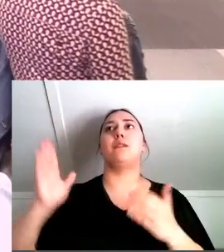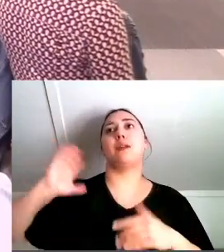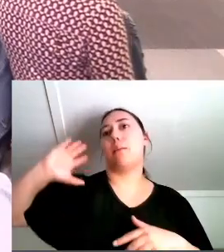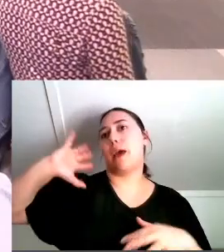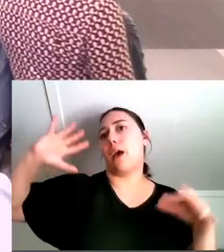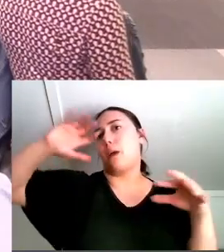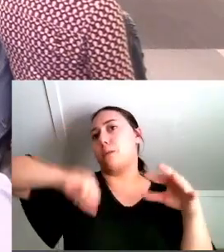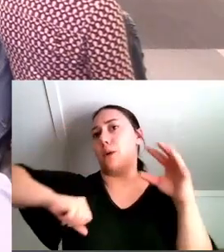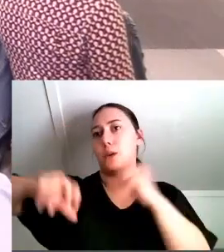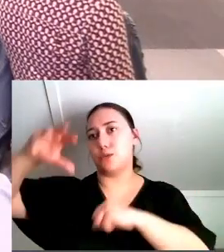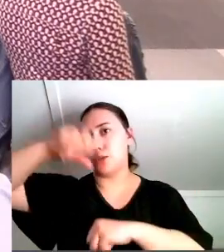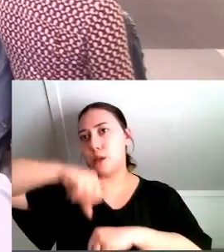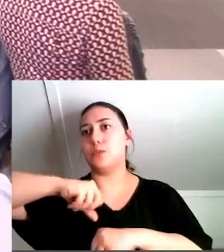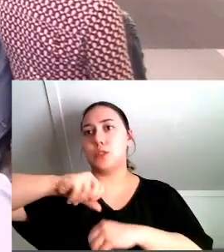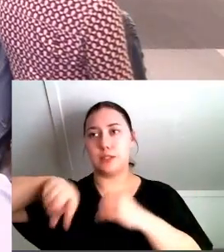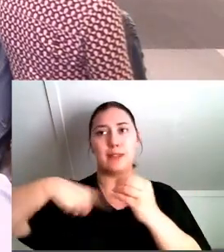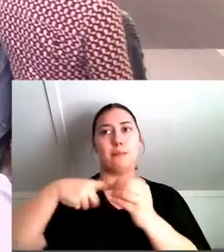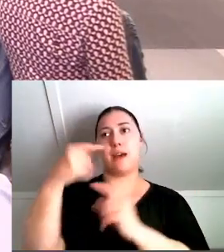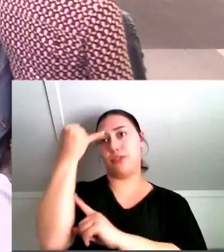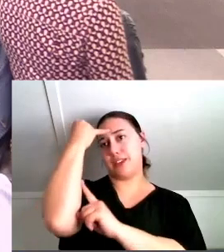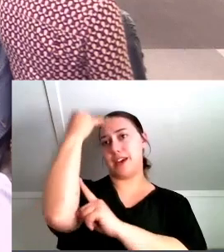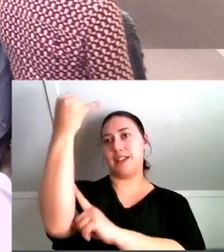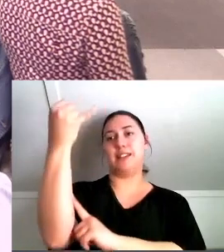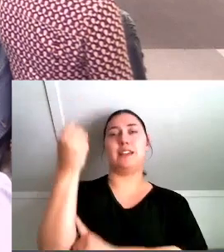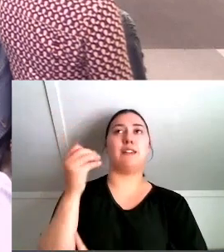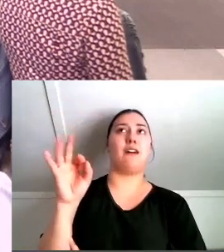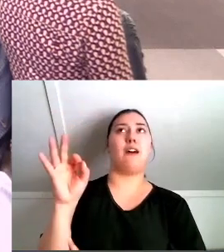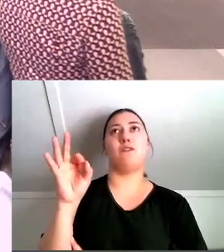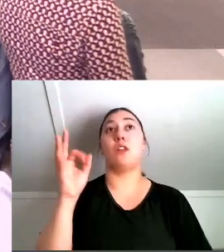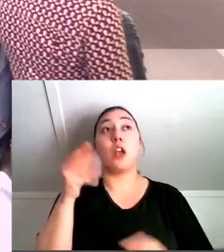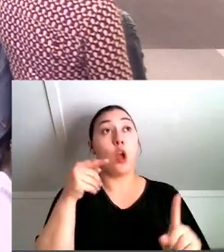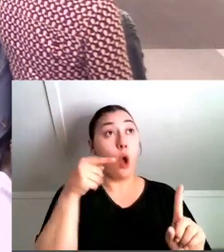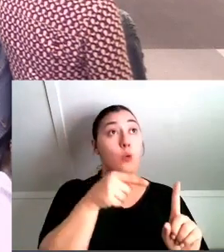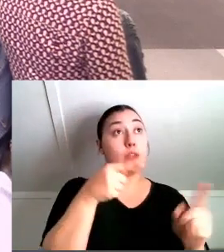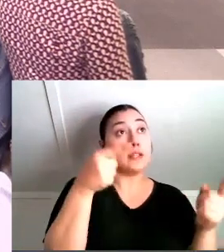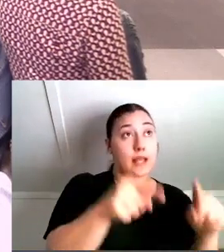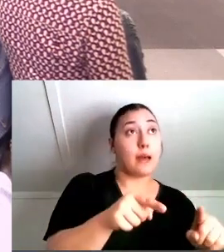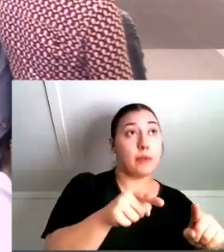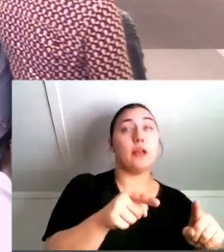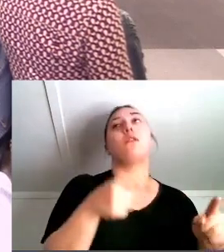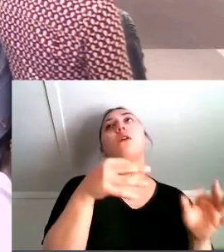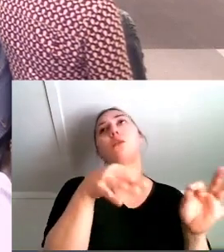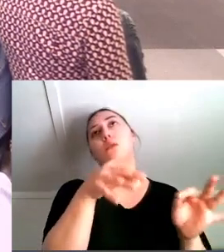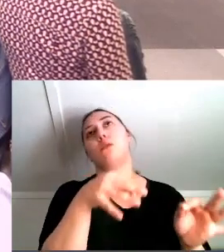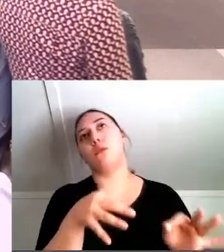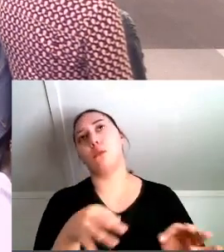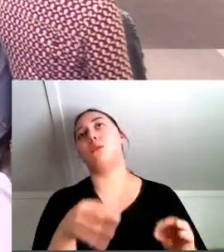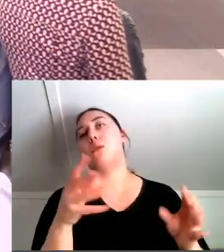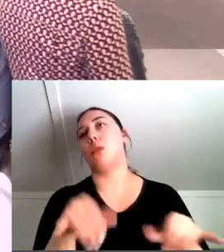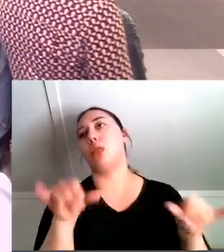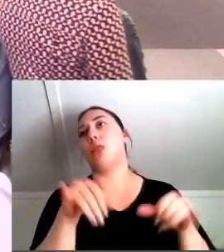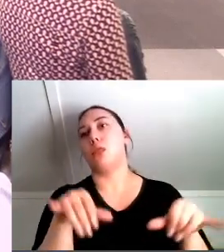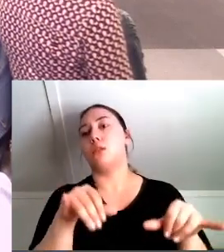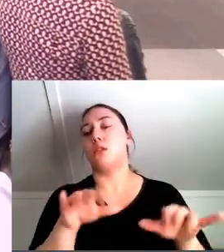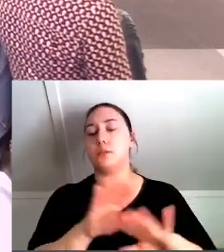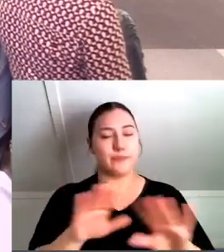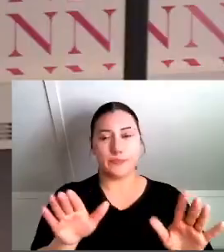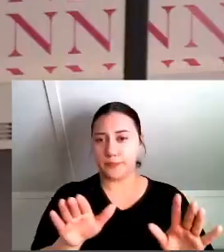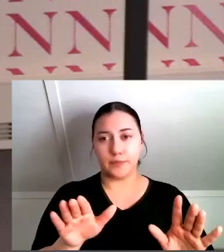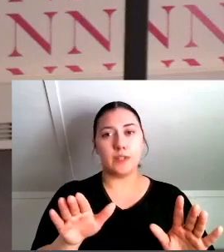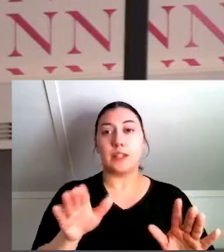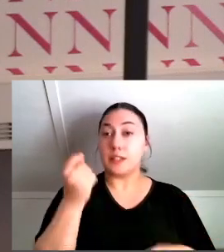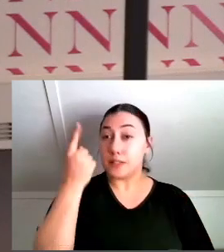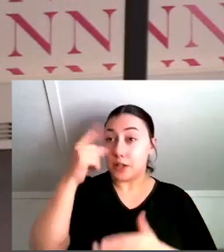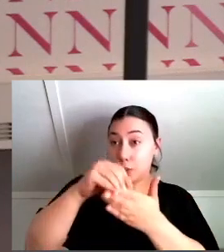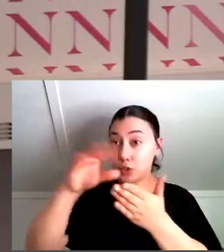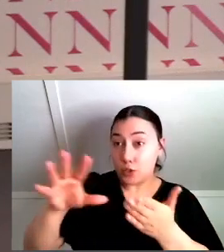associated with the idea of, oh, this is what happened when we talk about post-Reconstruction America. Because, you know, when students learn